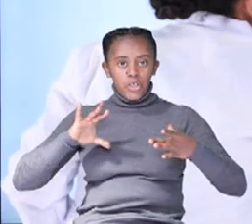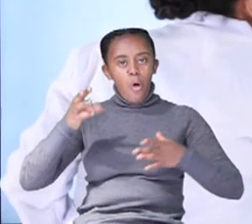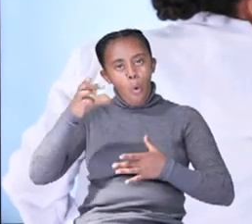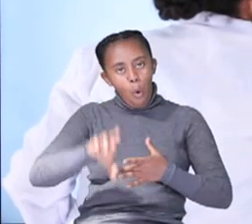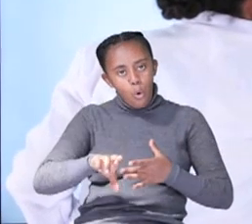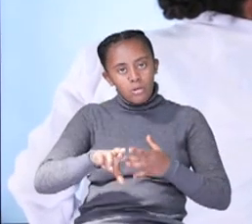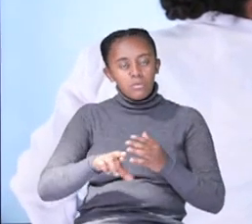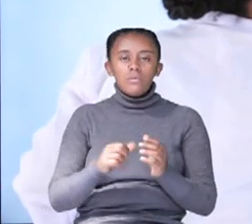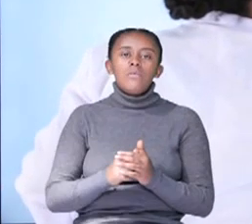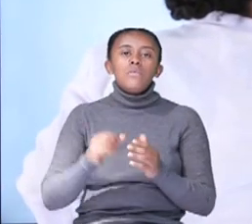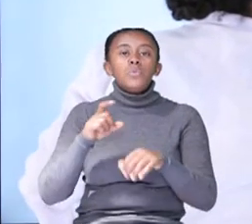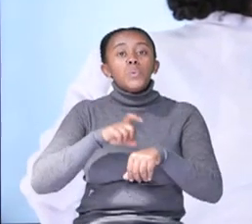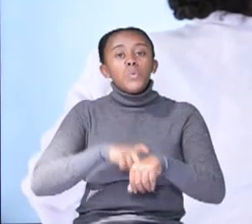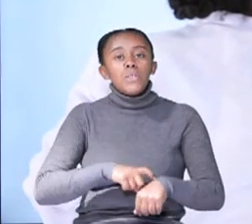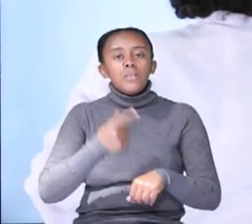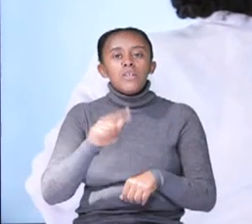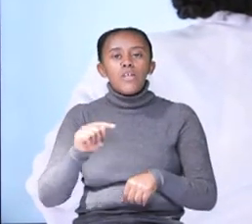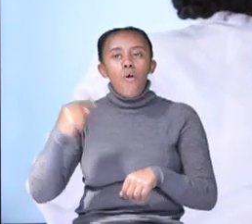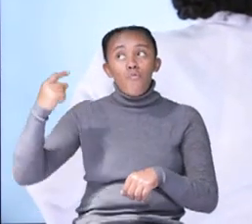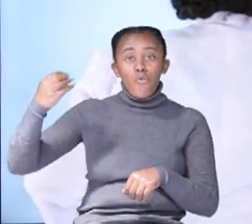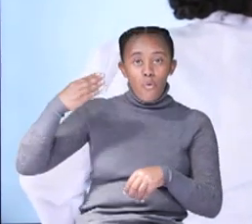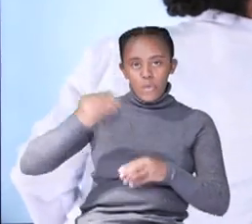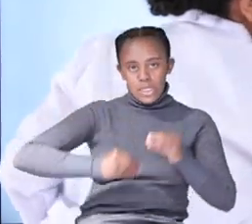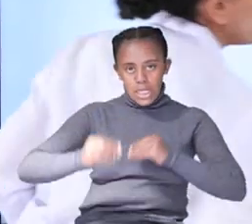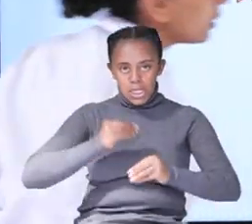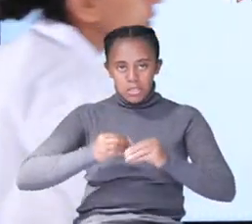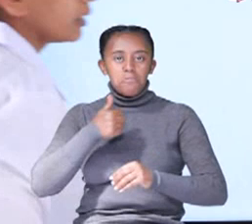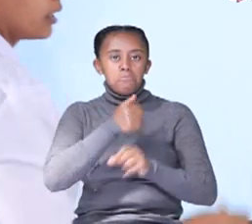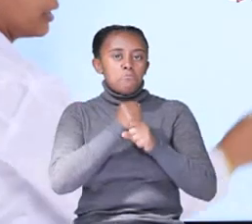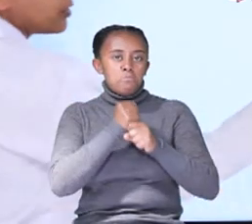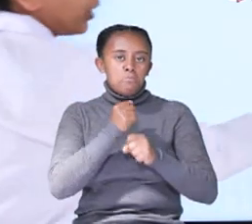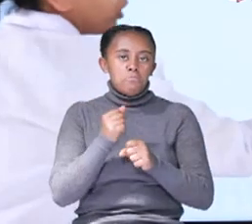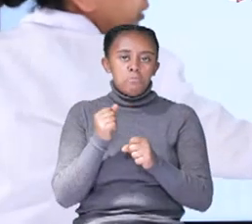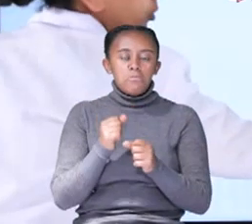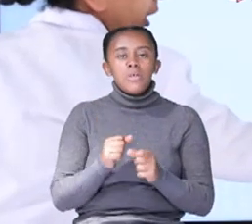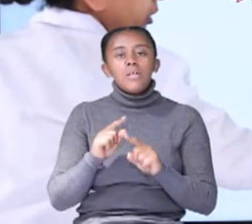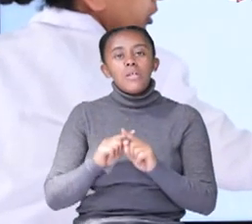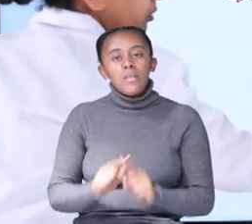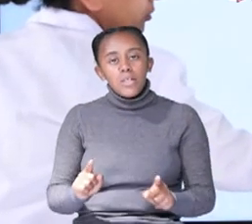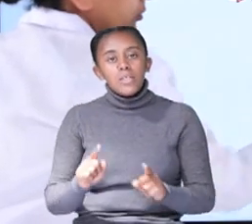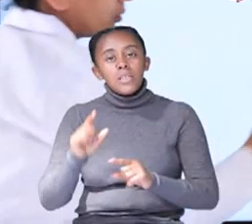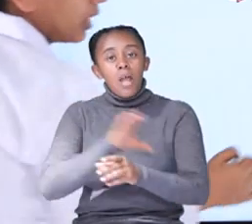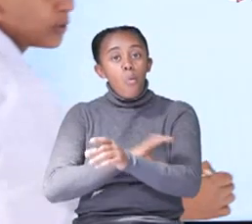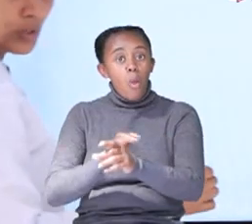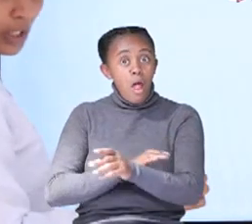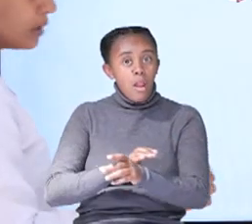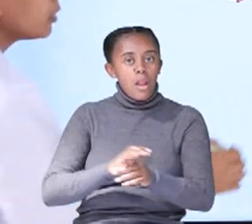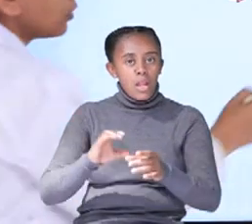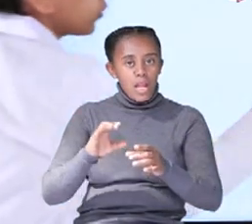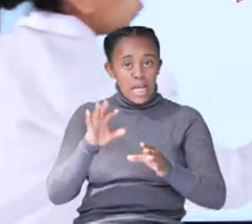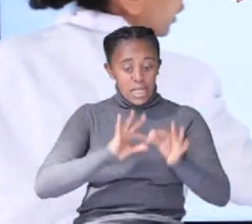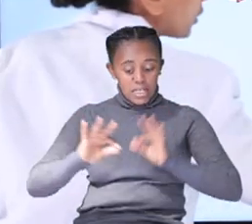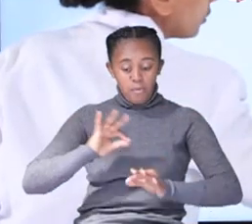or it can be during photosynthesis. Okay? In cellular respiration, as we've